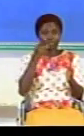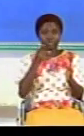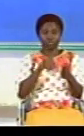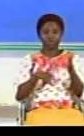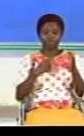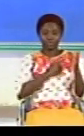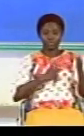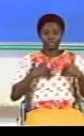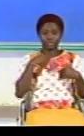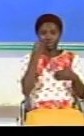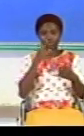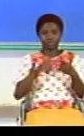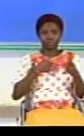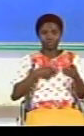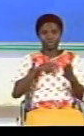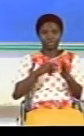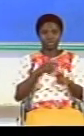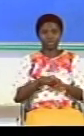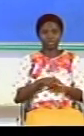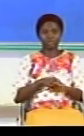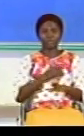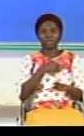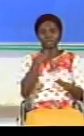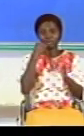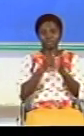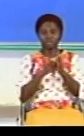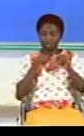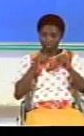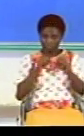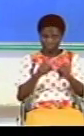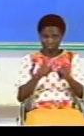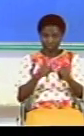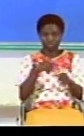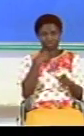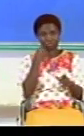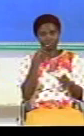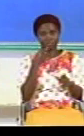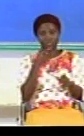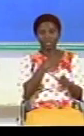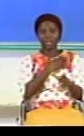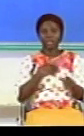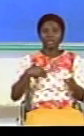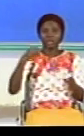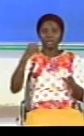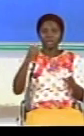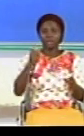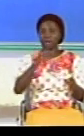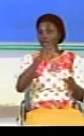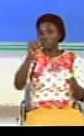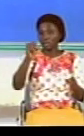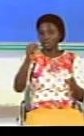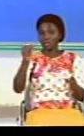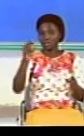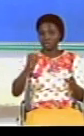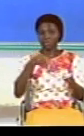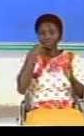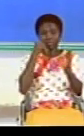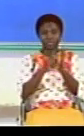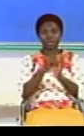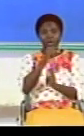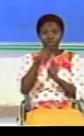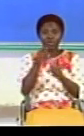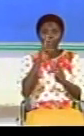said unto him, say on. And Samuel said, when thou wast little humble in thy own